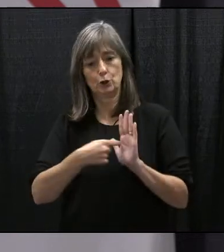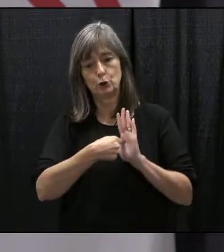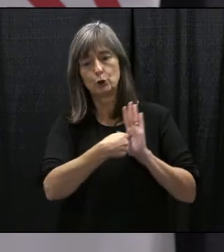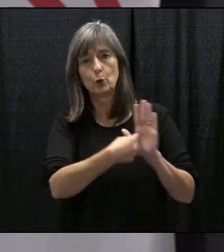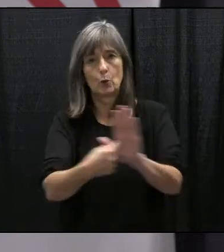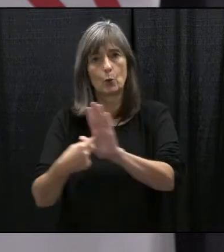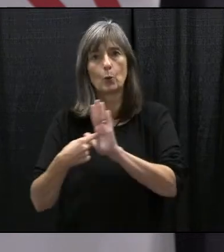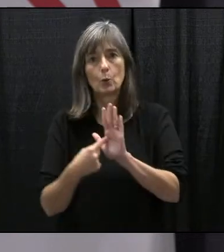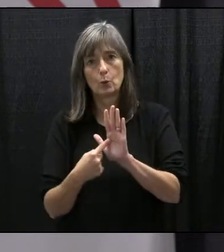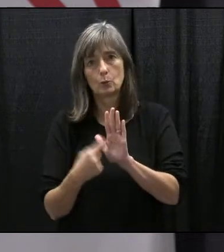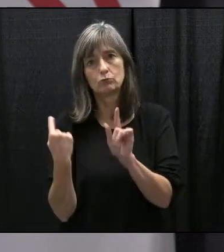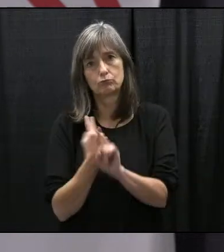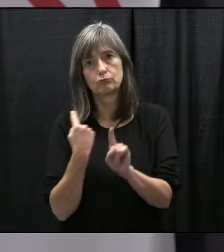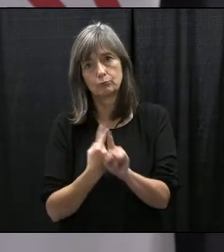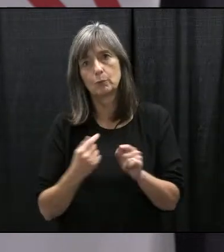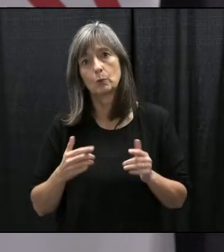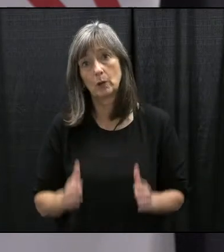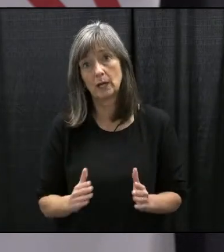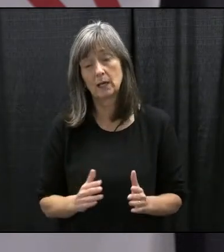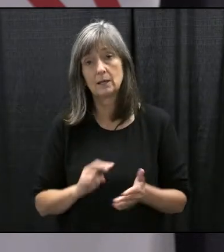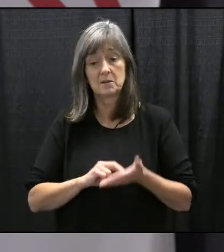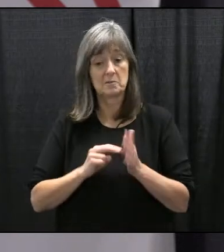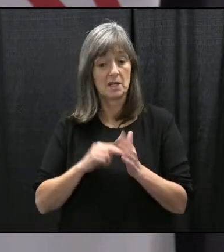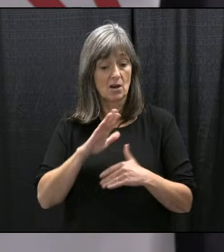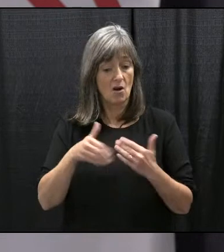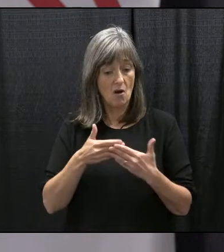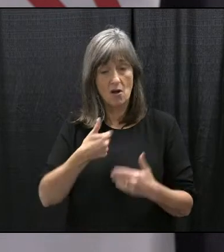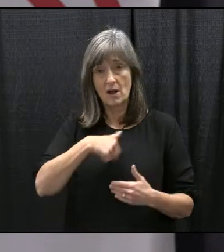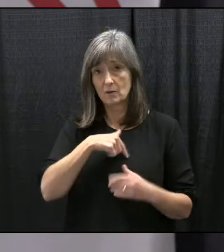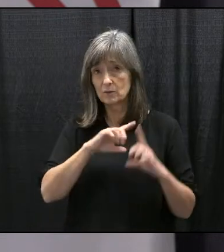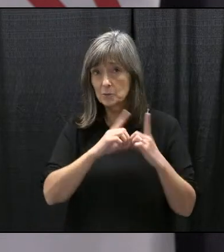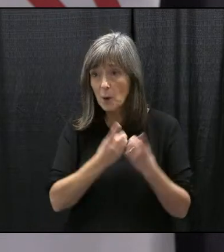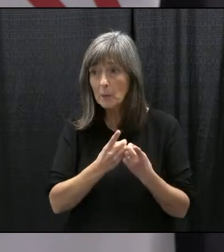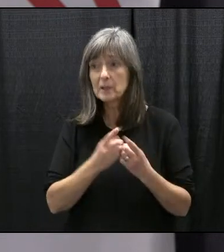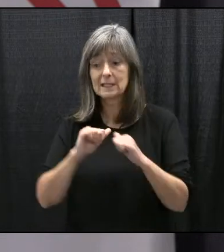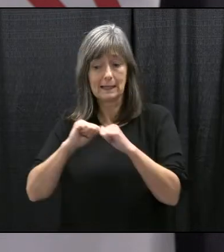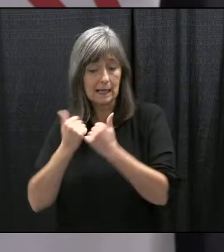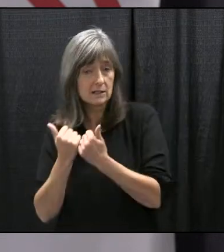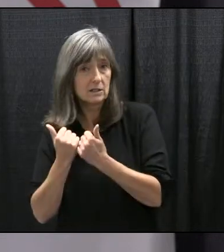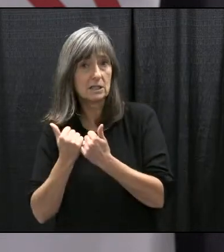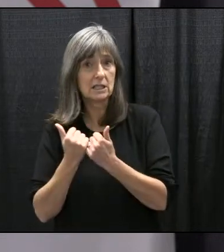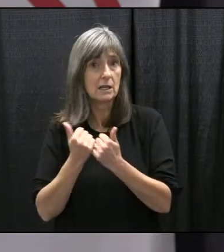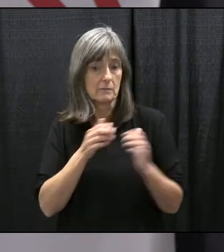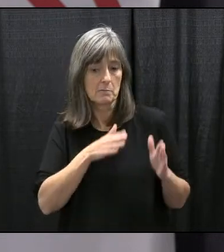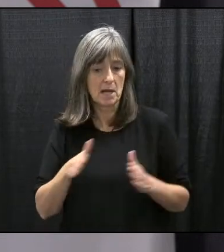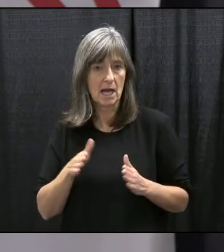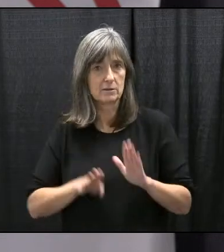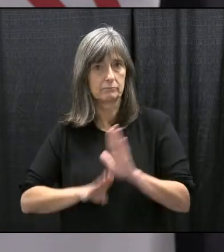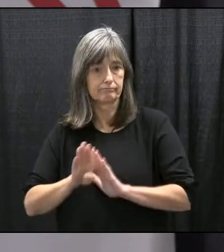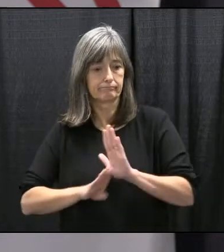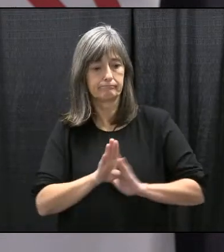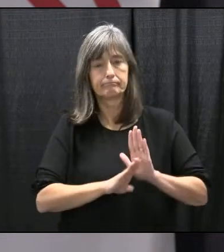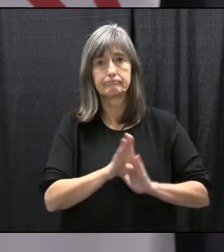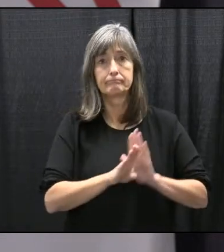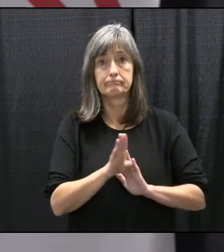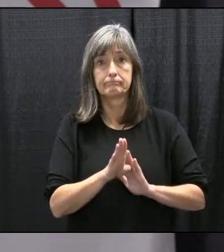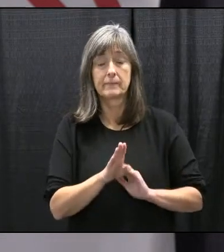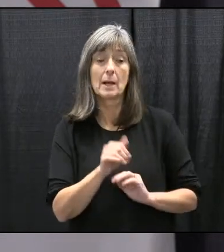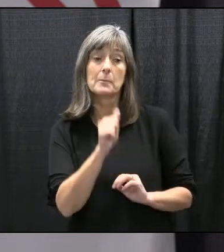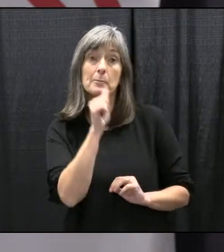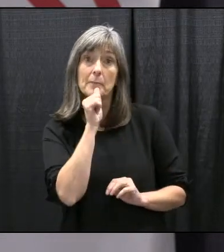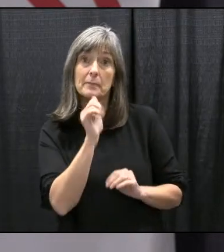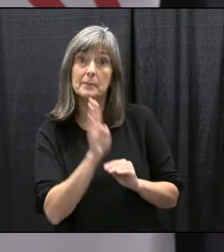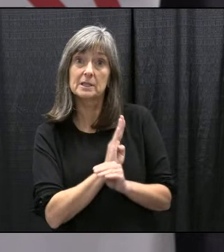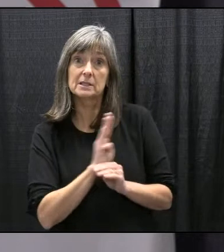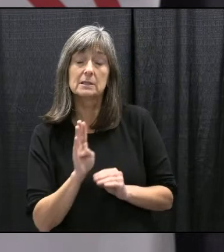insist that our departments and agencies will build these plans. When it comes to the private sector, it